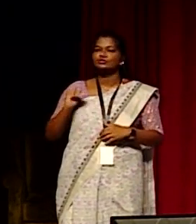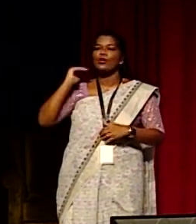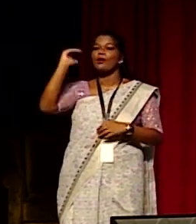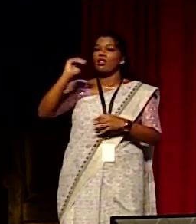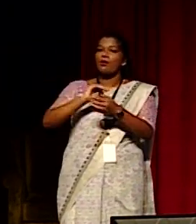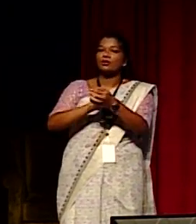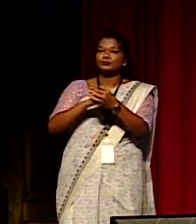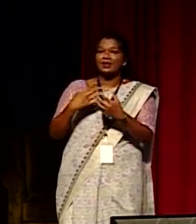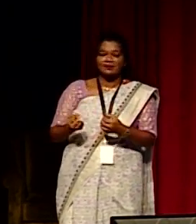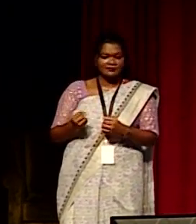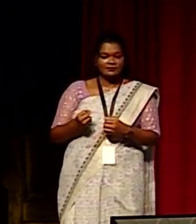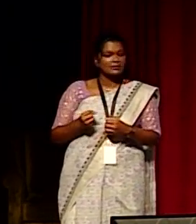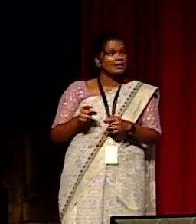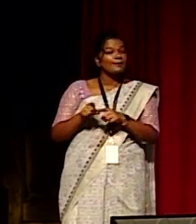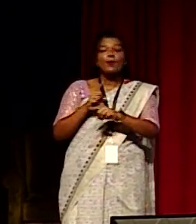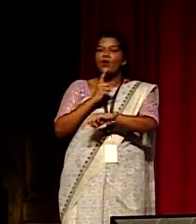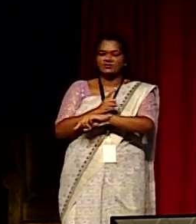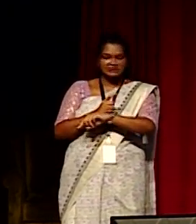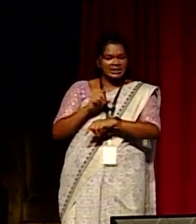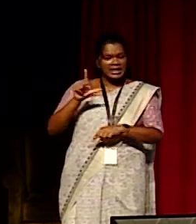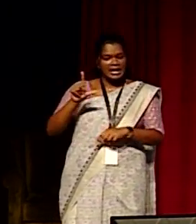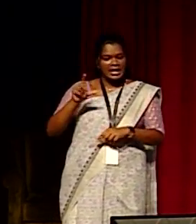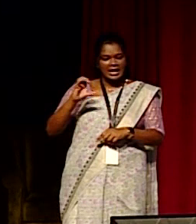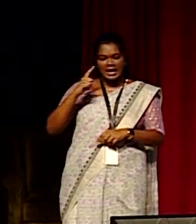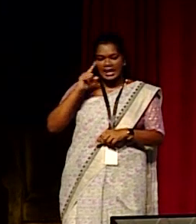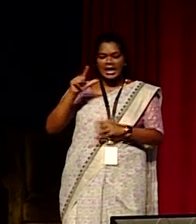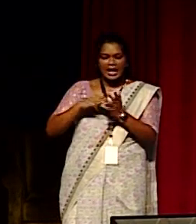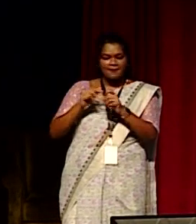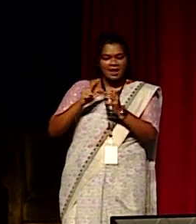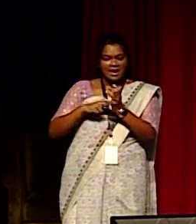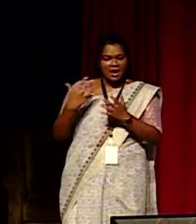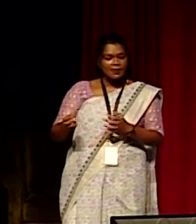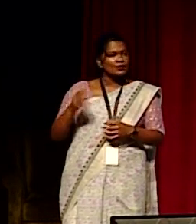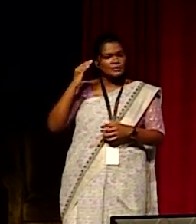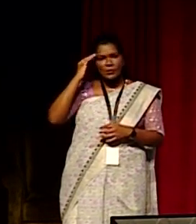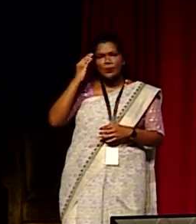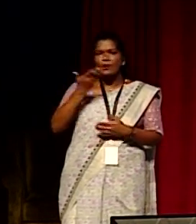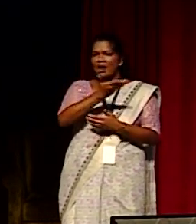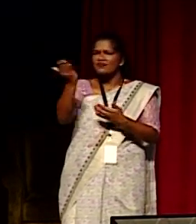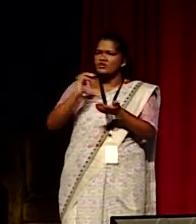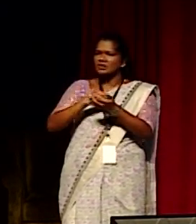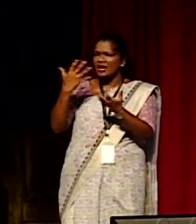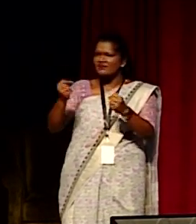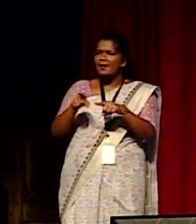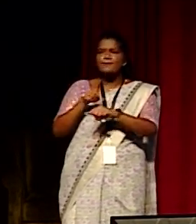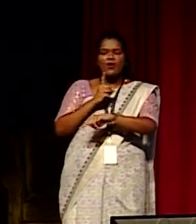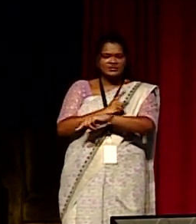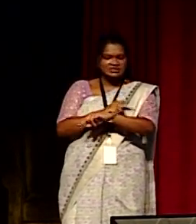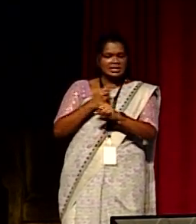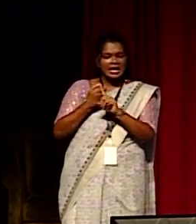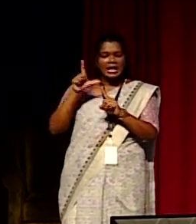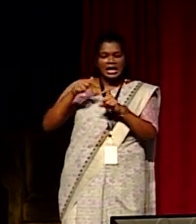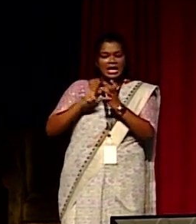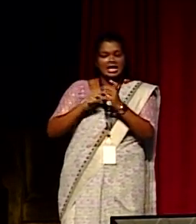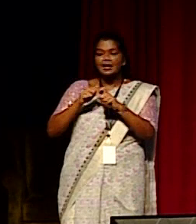Hospital by none other than Professor Kleineman. I don't know how many doctors are here, but Professor Kleineman is